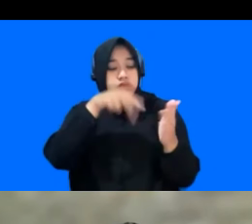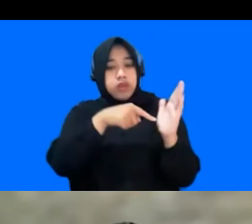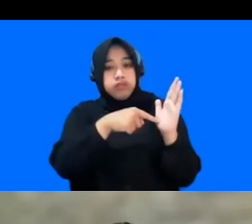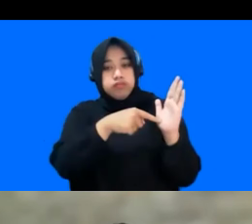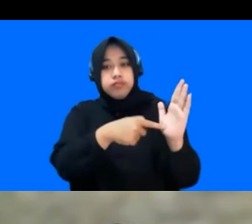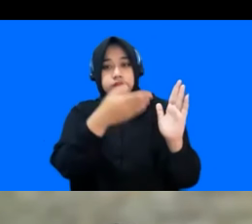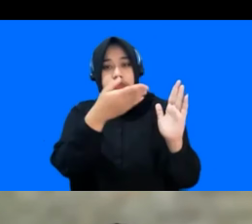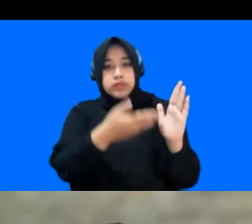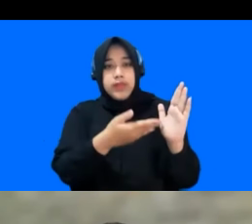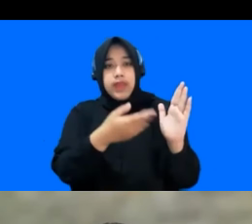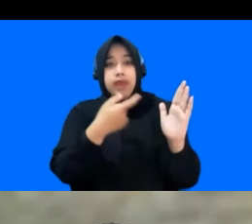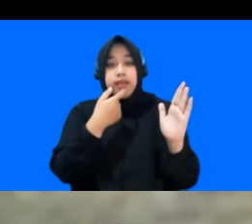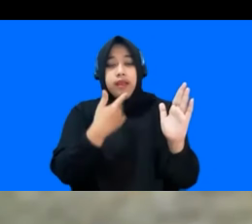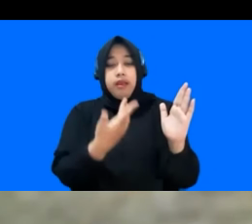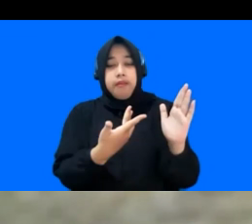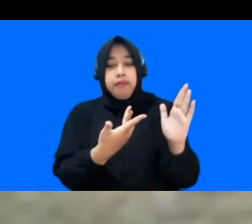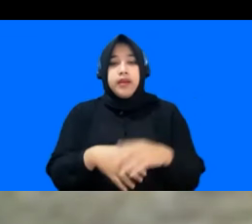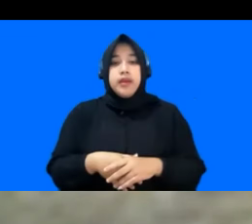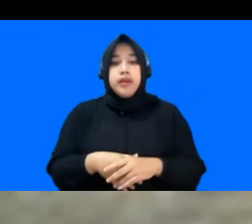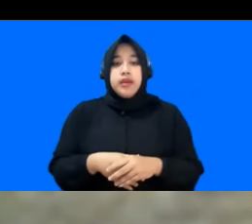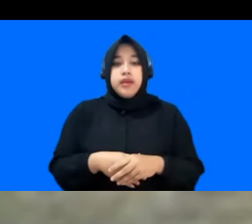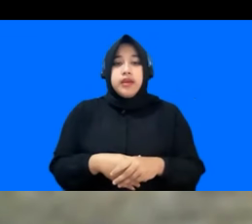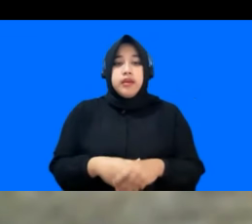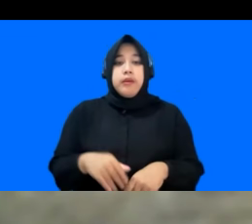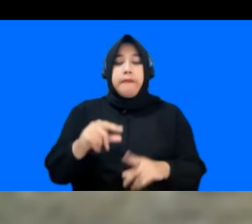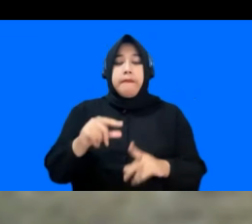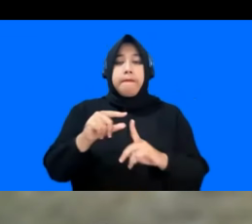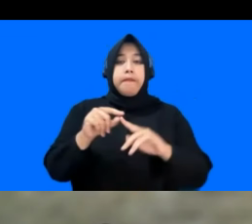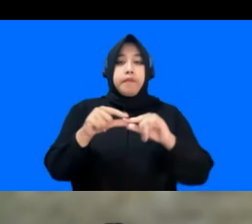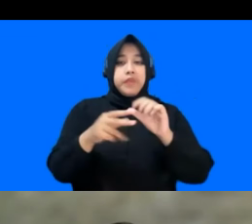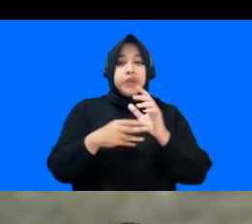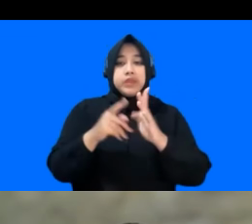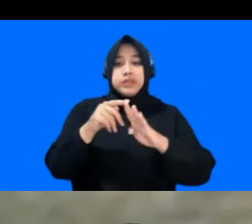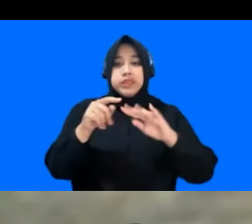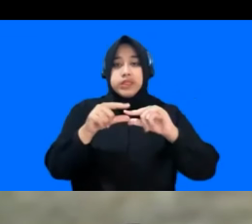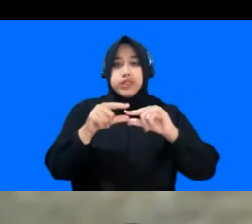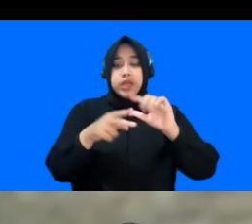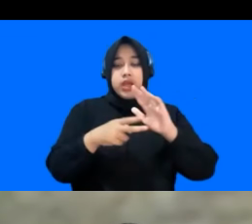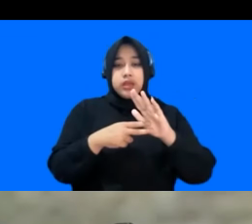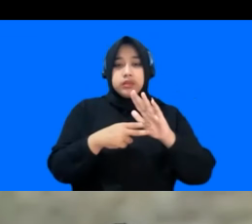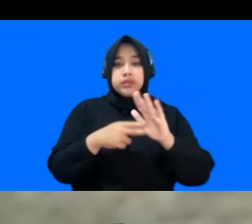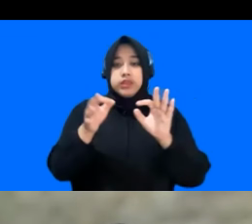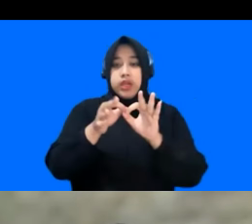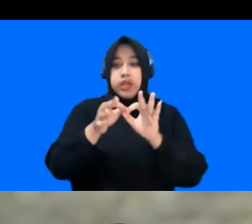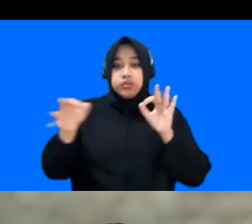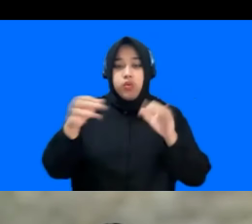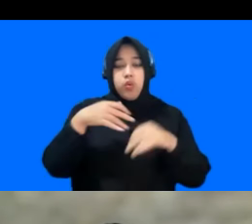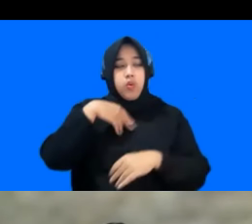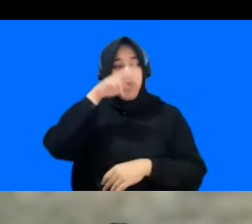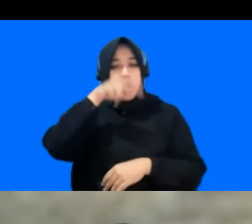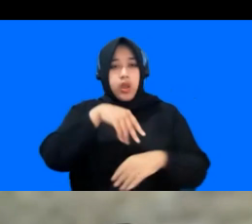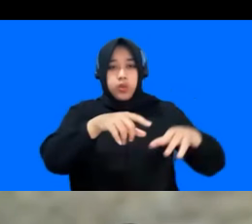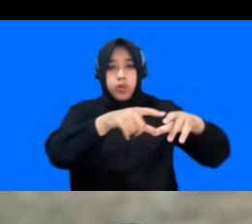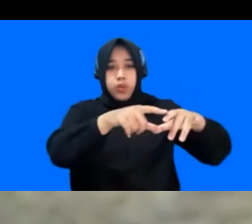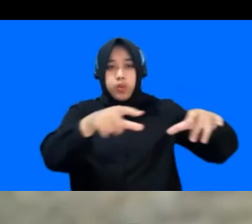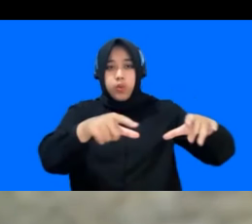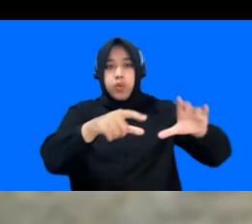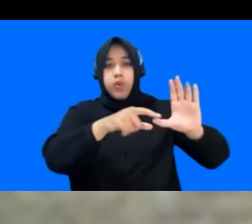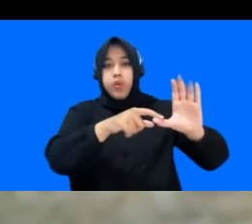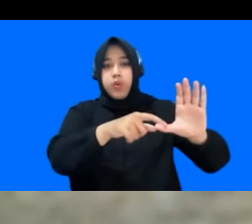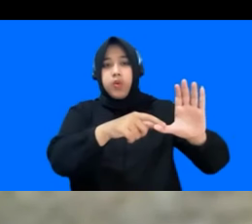the data for surface temperatures. You can see here how we can assess also how green spaces are cooler. And we also